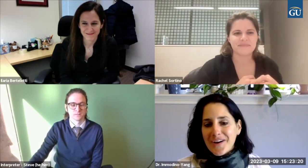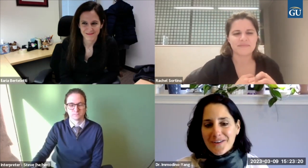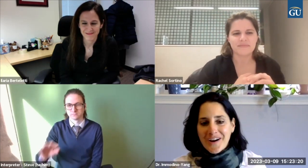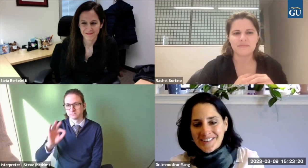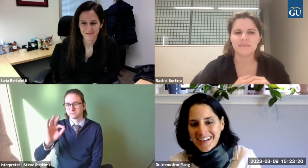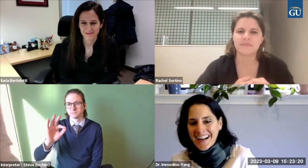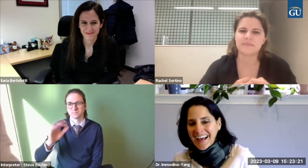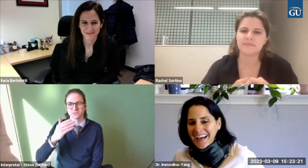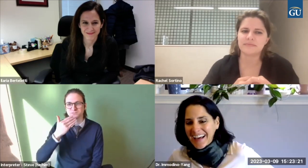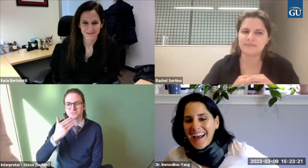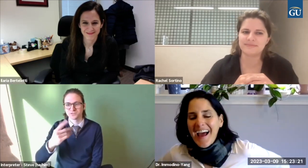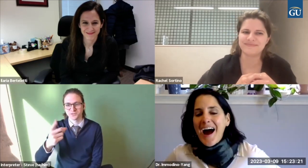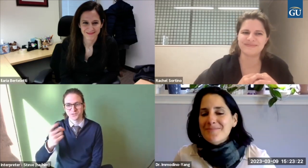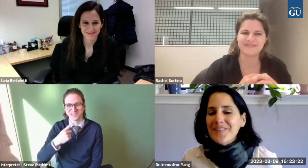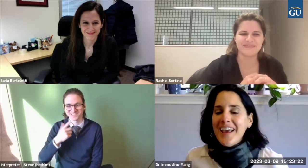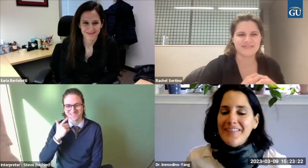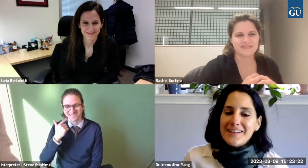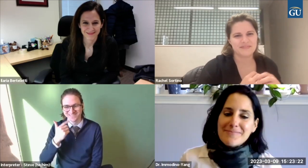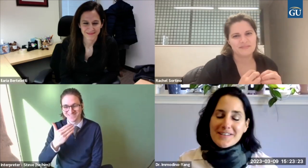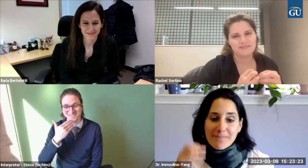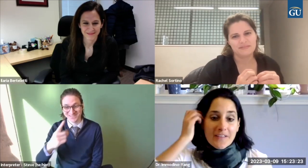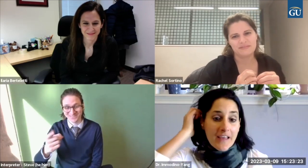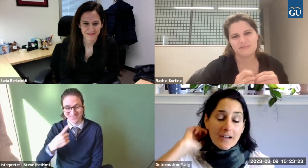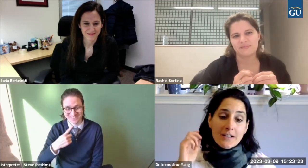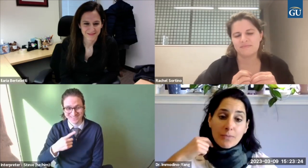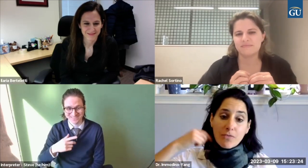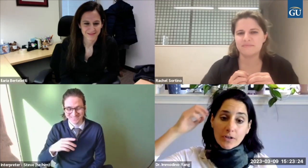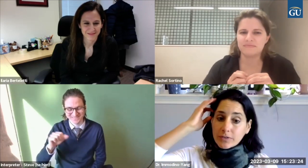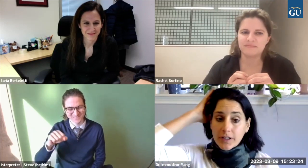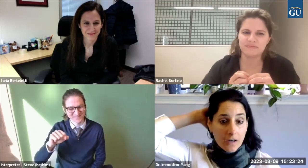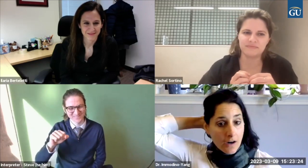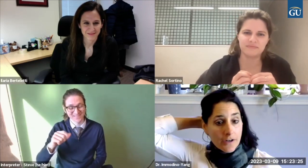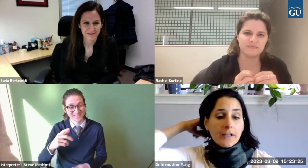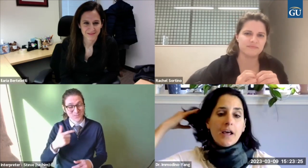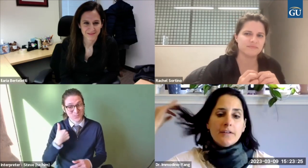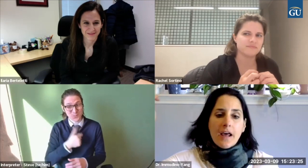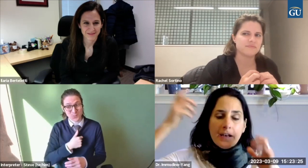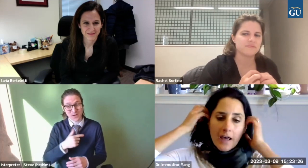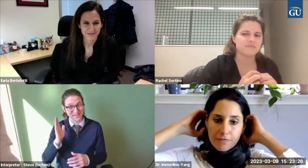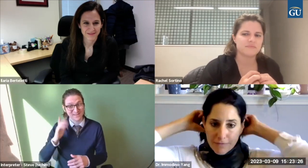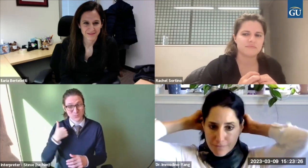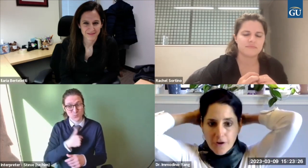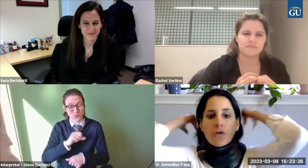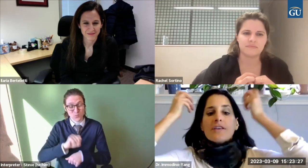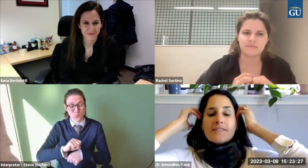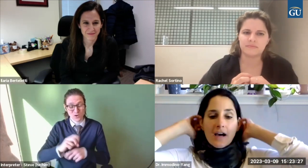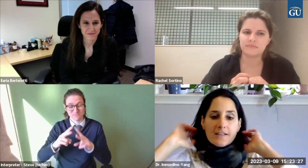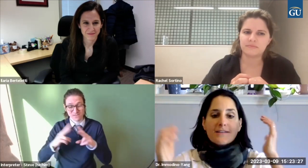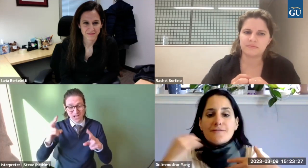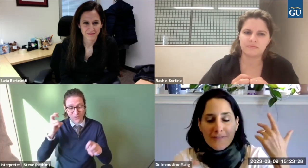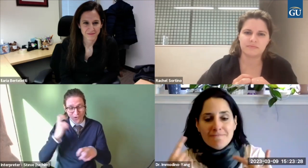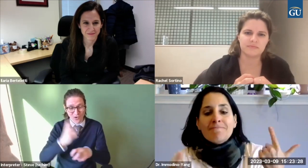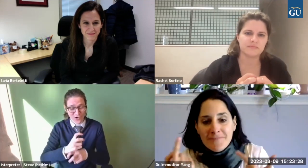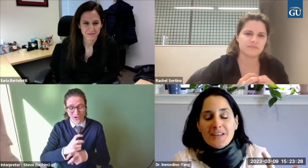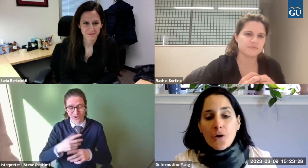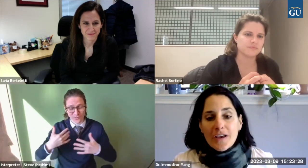a really great question. And that's been something that, we've worked really hard on and had various kinds